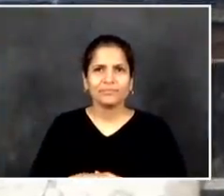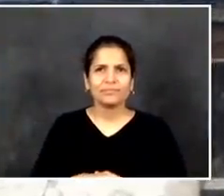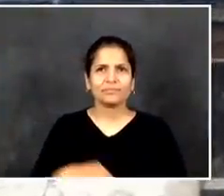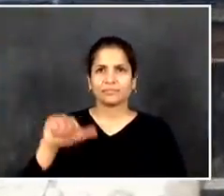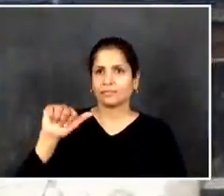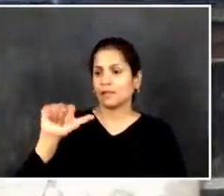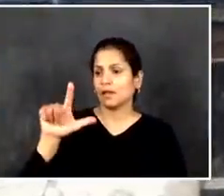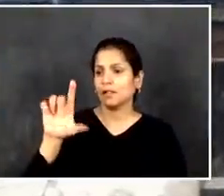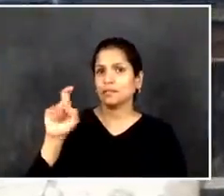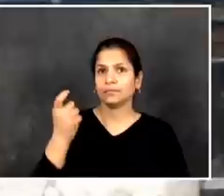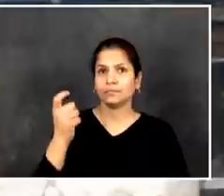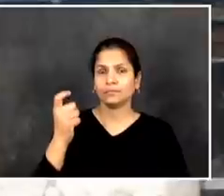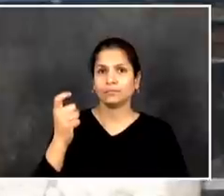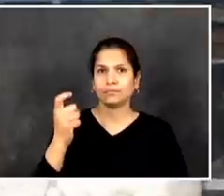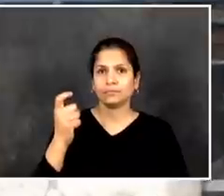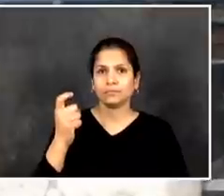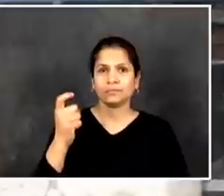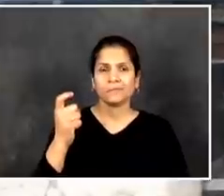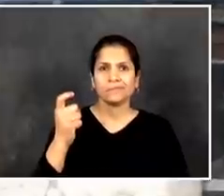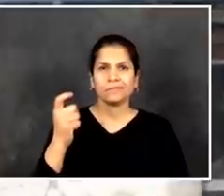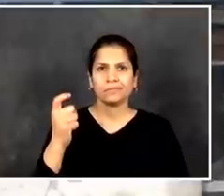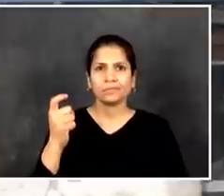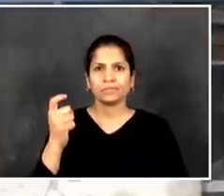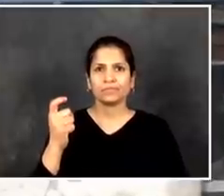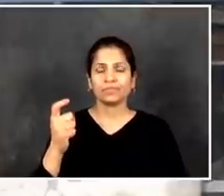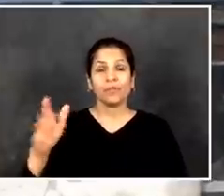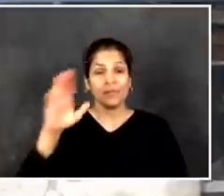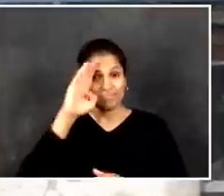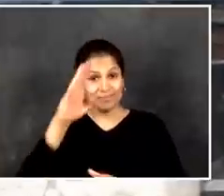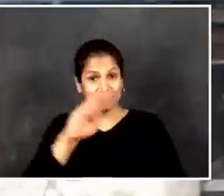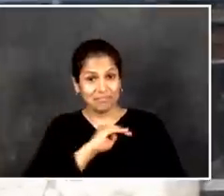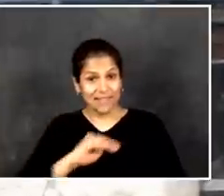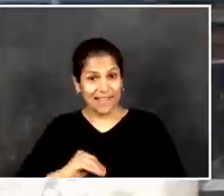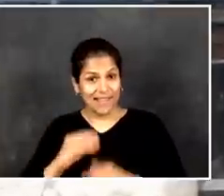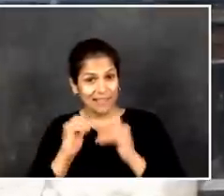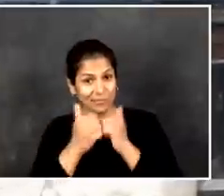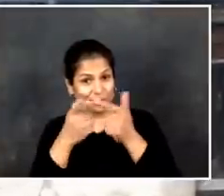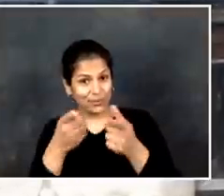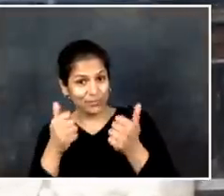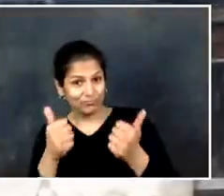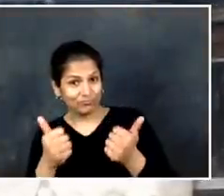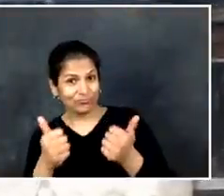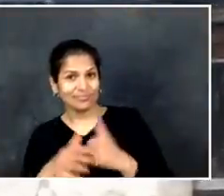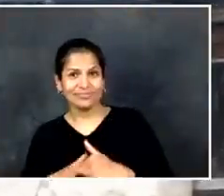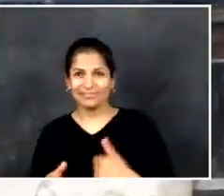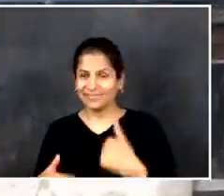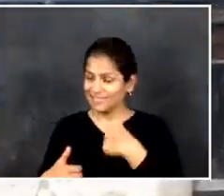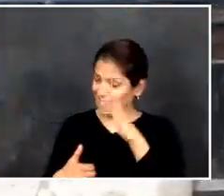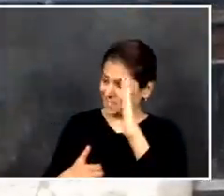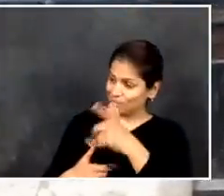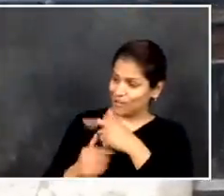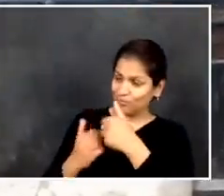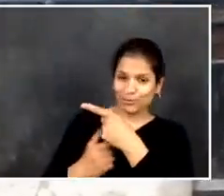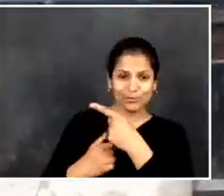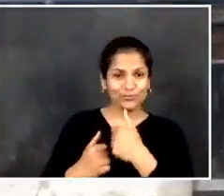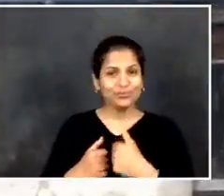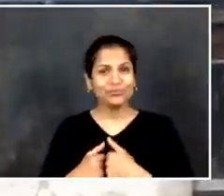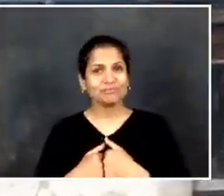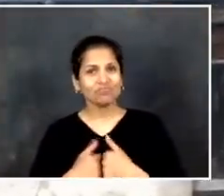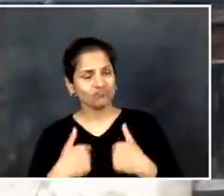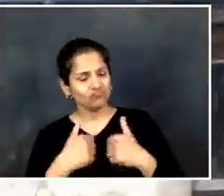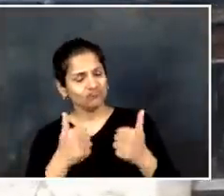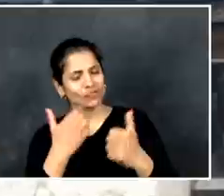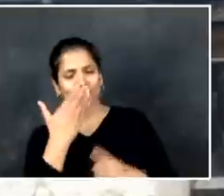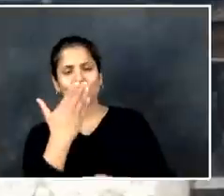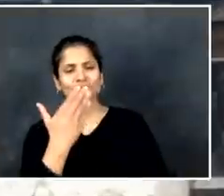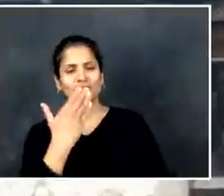Hi, Mr. Mayor. How are you? Hey, Alex. How you doing? Good. I wanted to ask a question about school